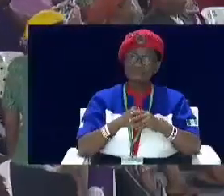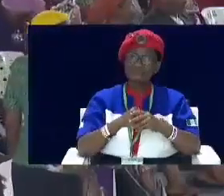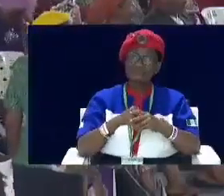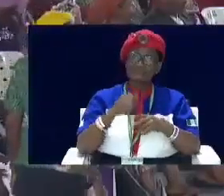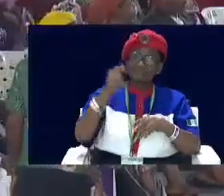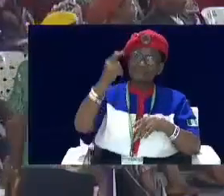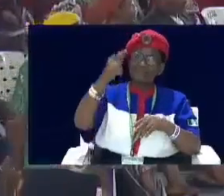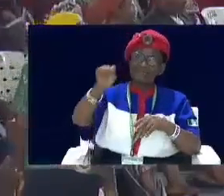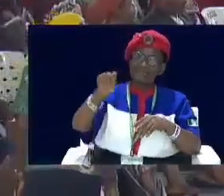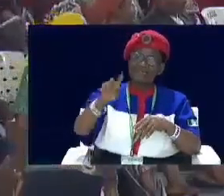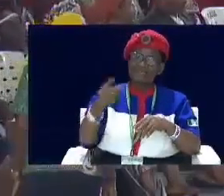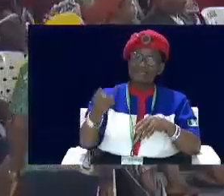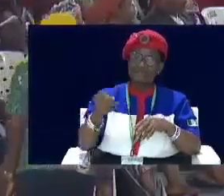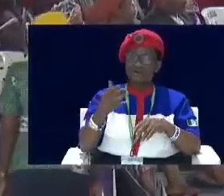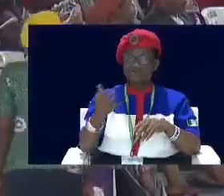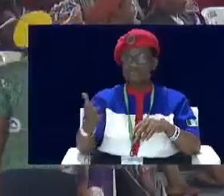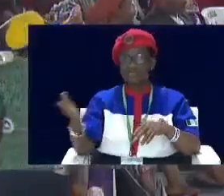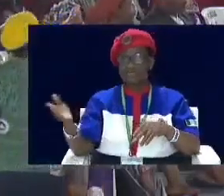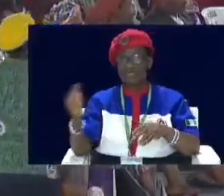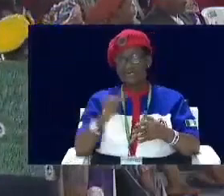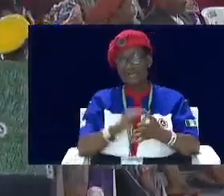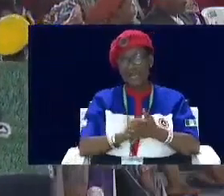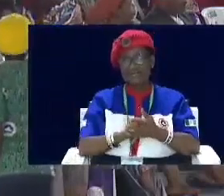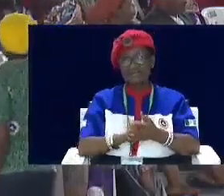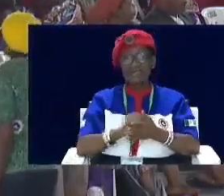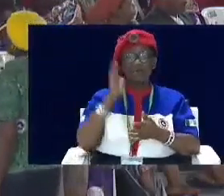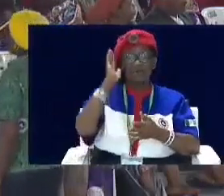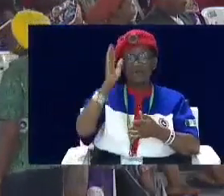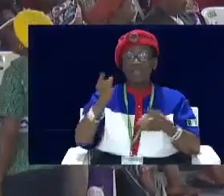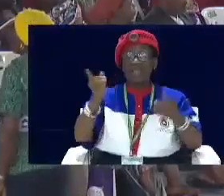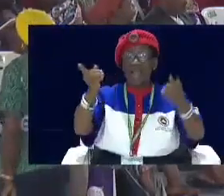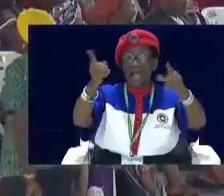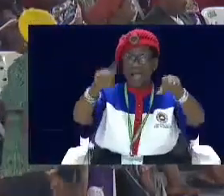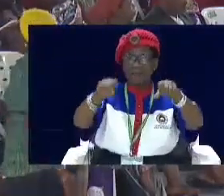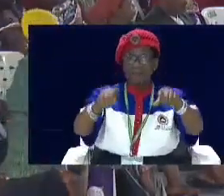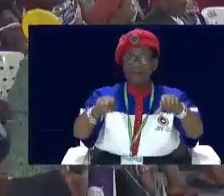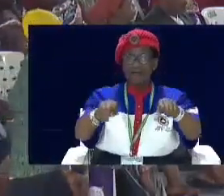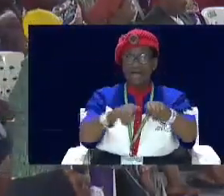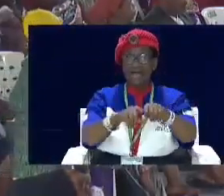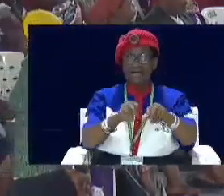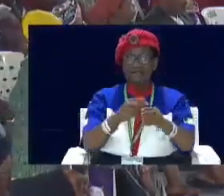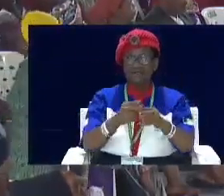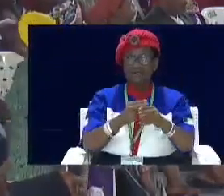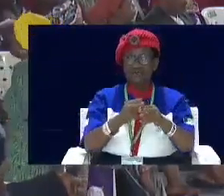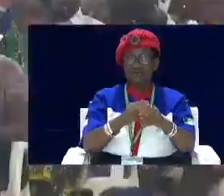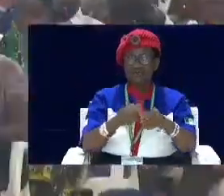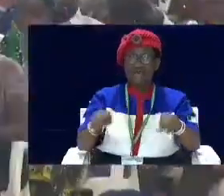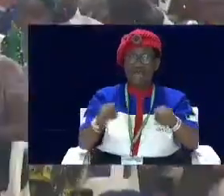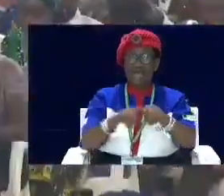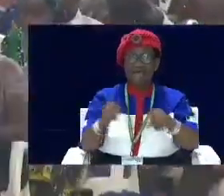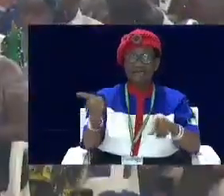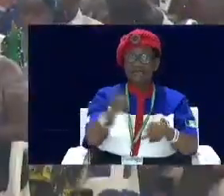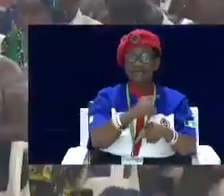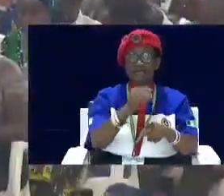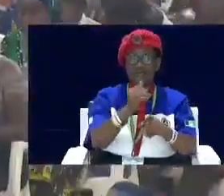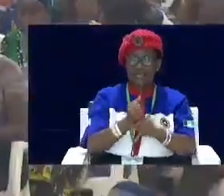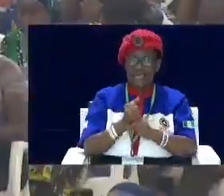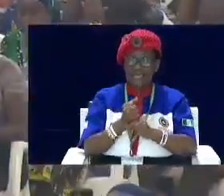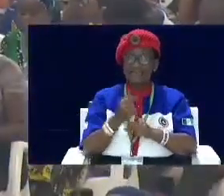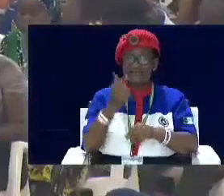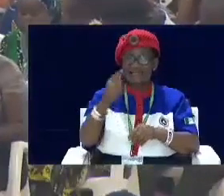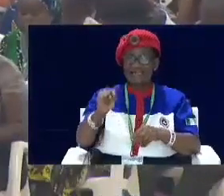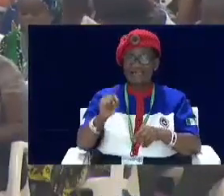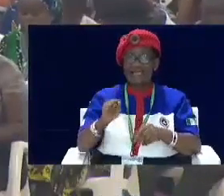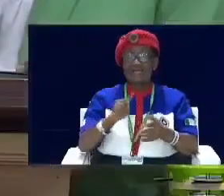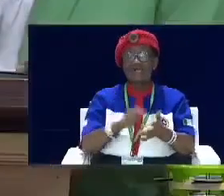second thing that will happen as soon as you get the double portion. Oh, keji ti o sele ni